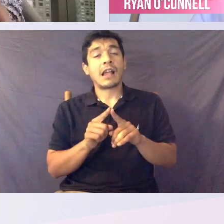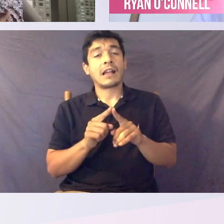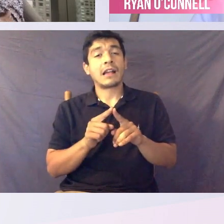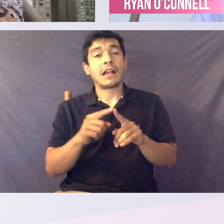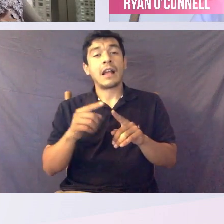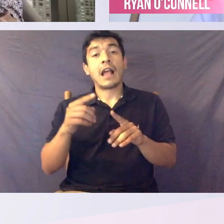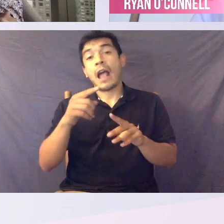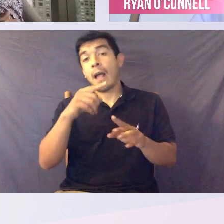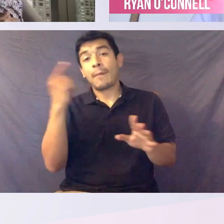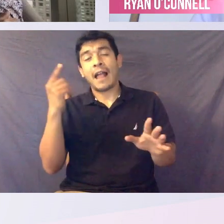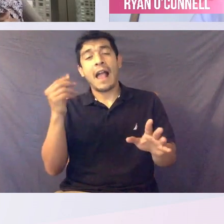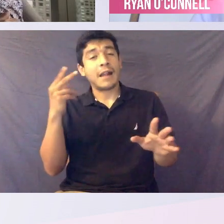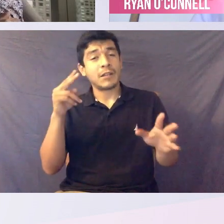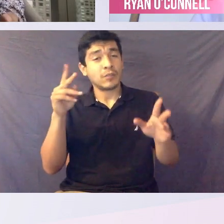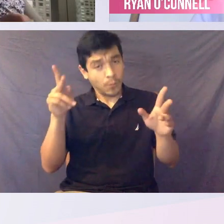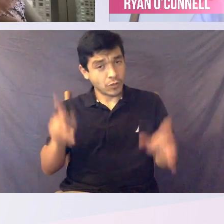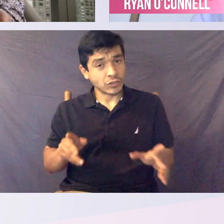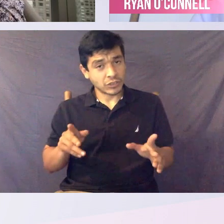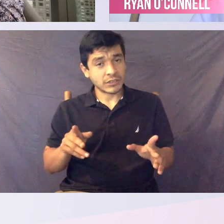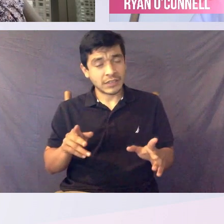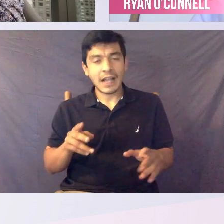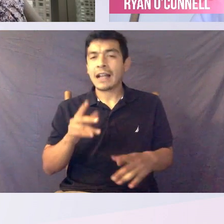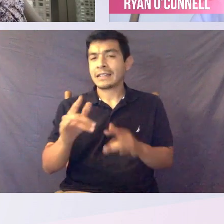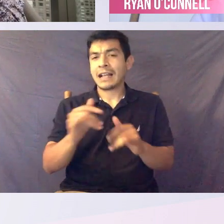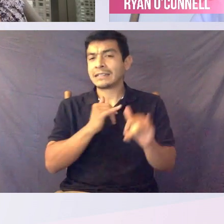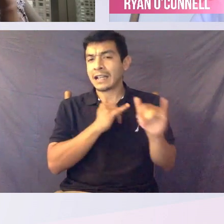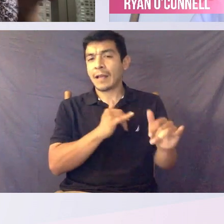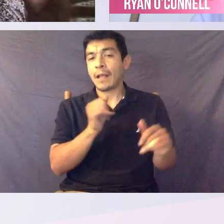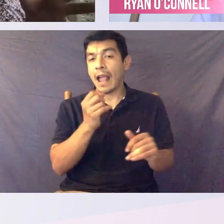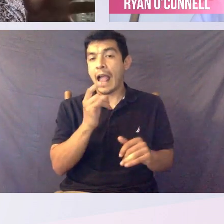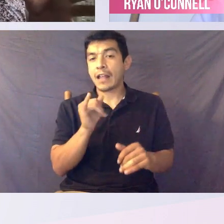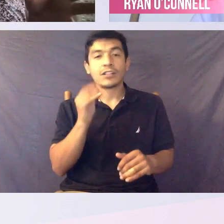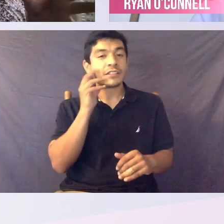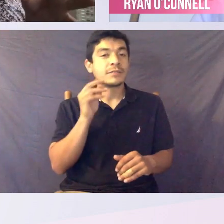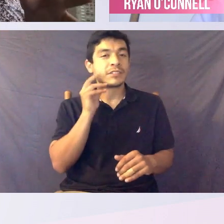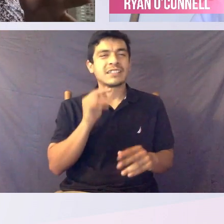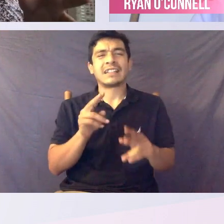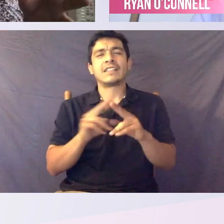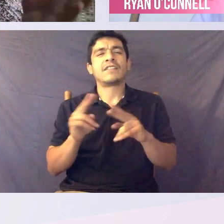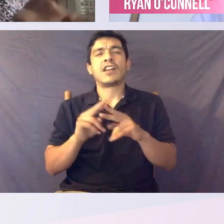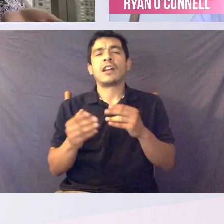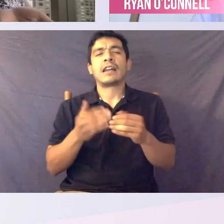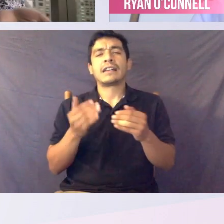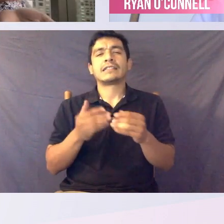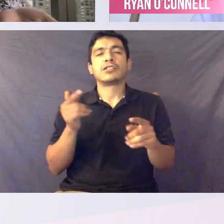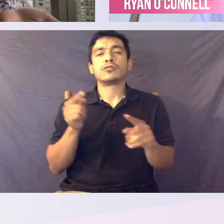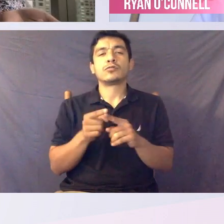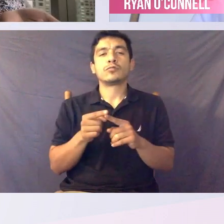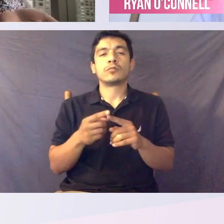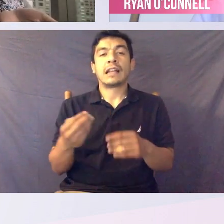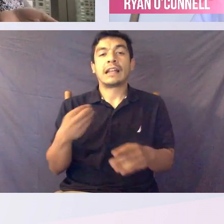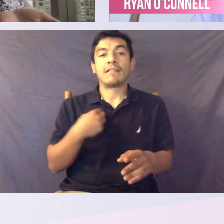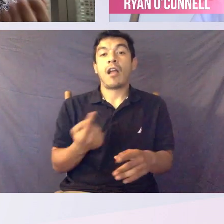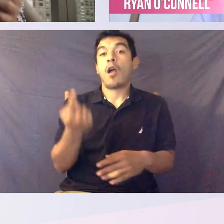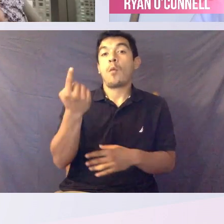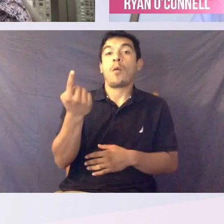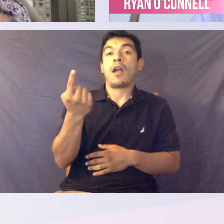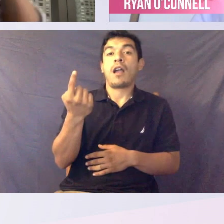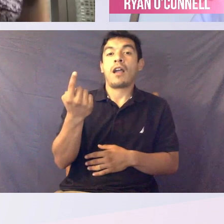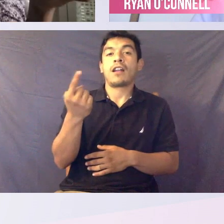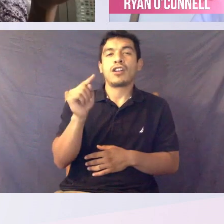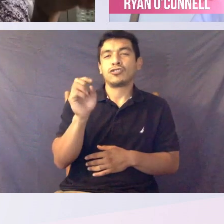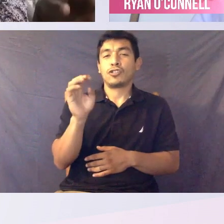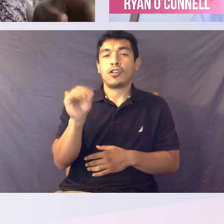person is similar to Ashley's experience, right? Which is like, you know, it's very easy to kind of give us one umbrella term, you